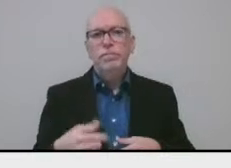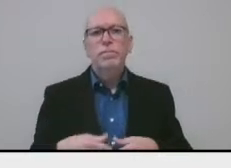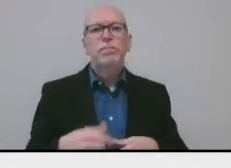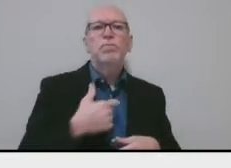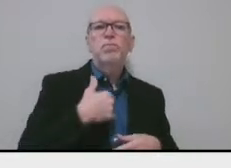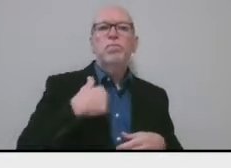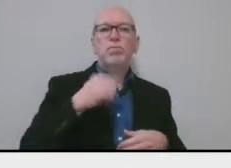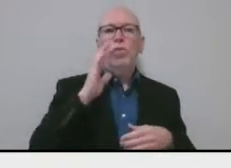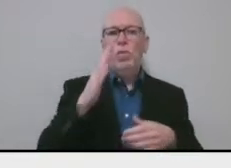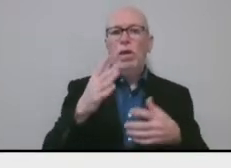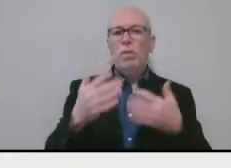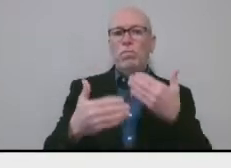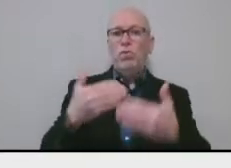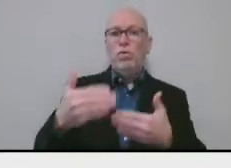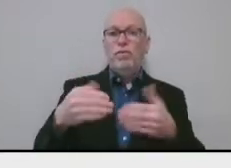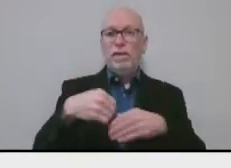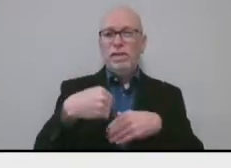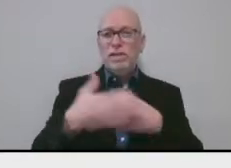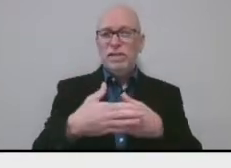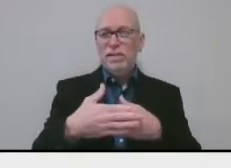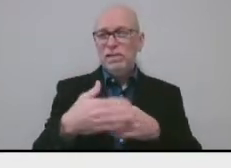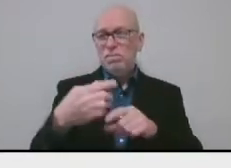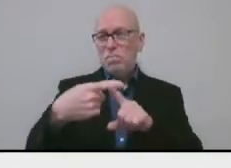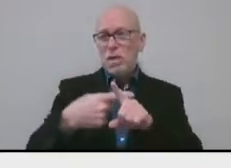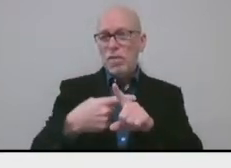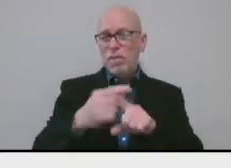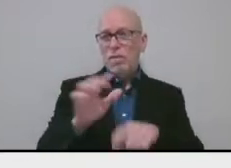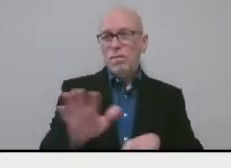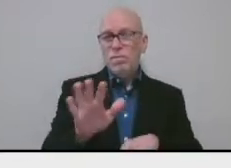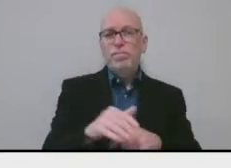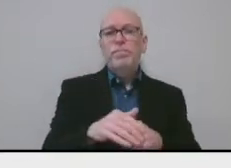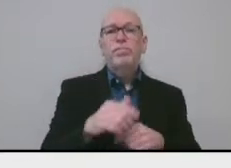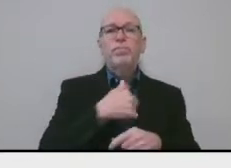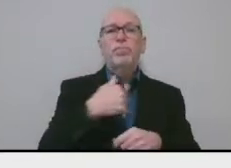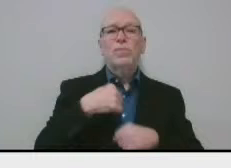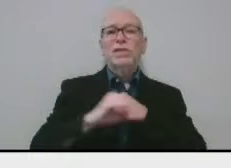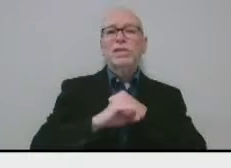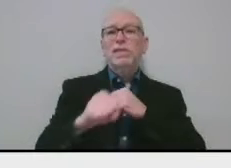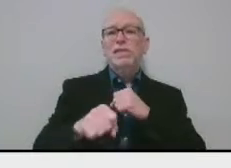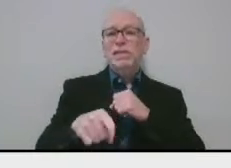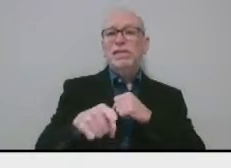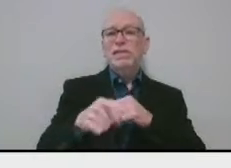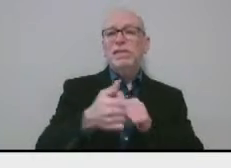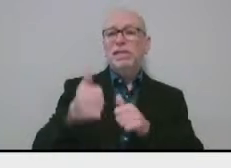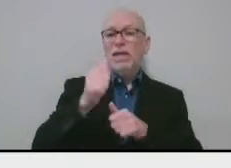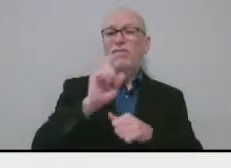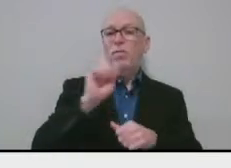to over the course of the next month as we extend this executive order.